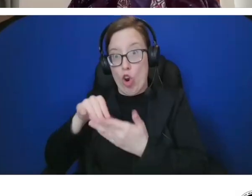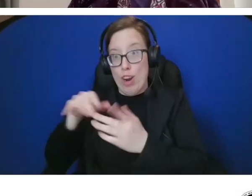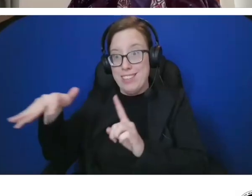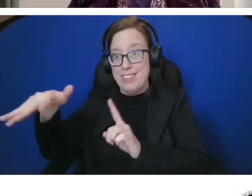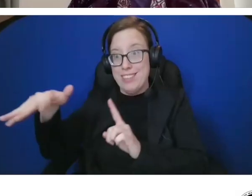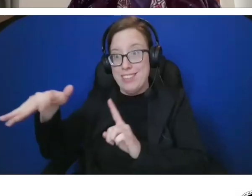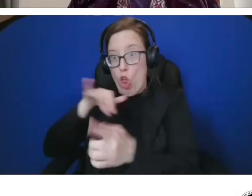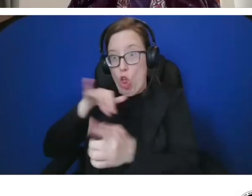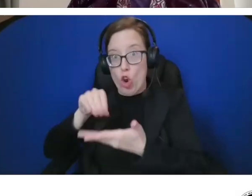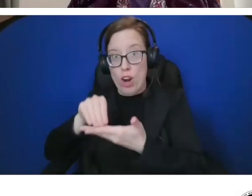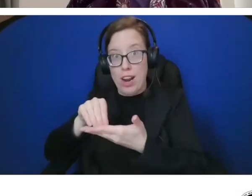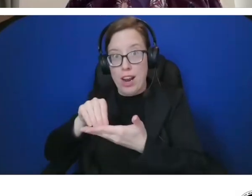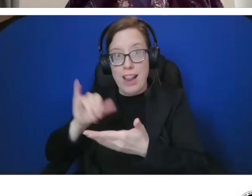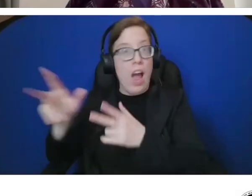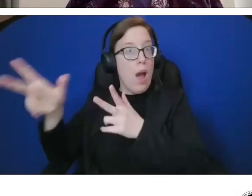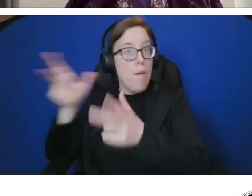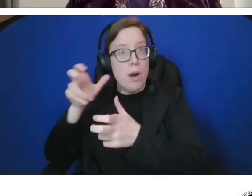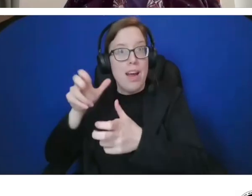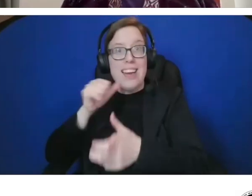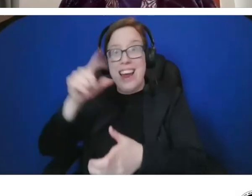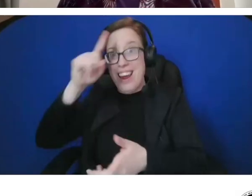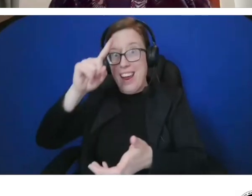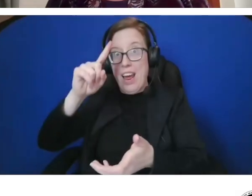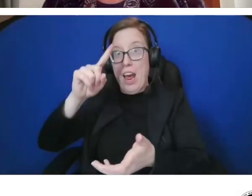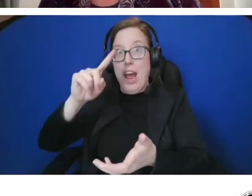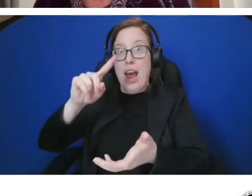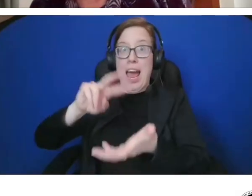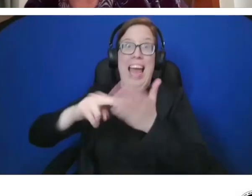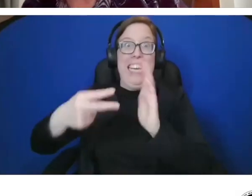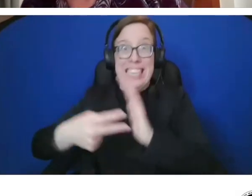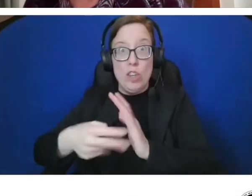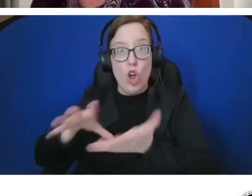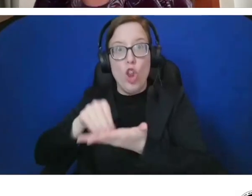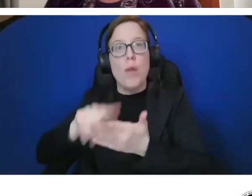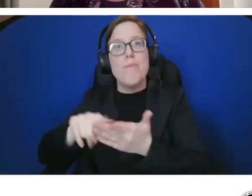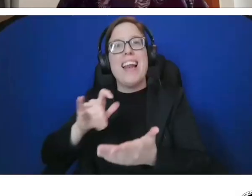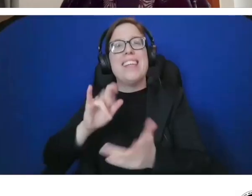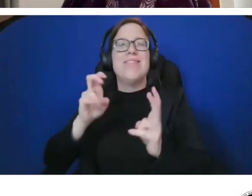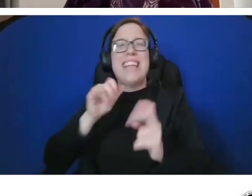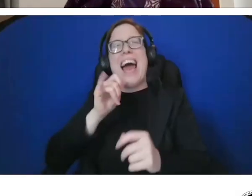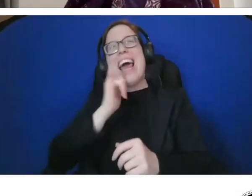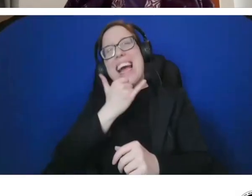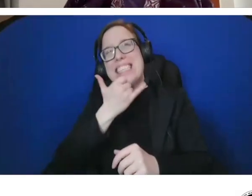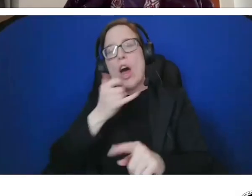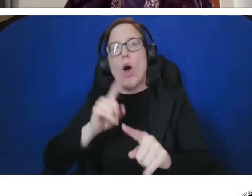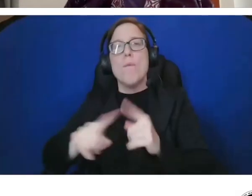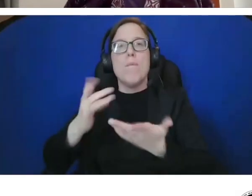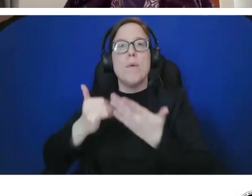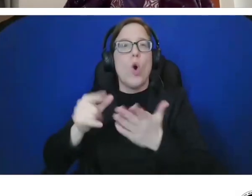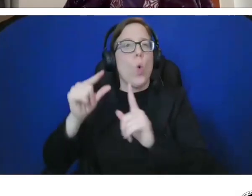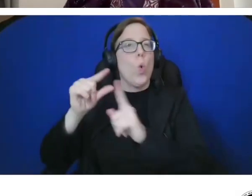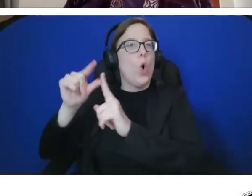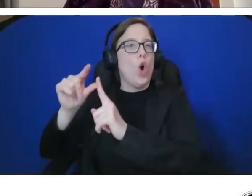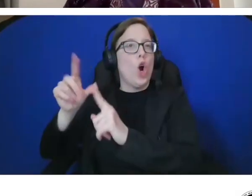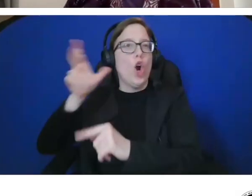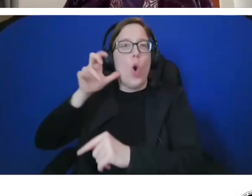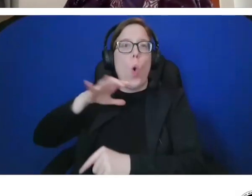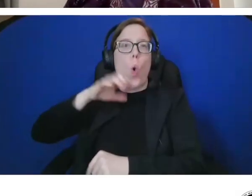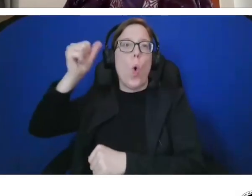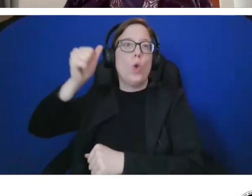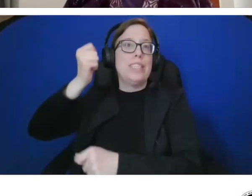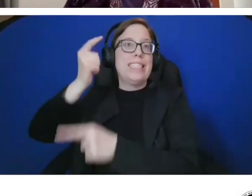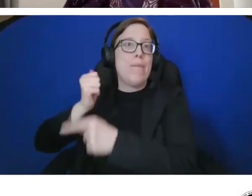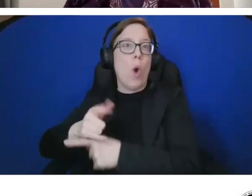didn't really set out to learn it. I don't want to call it accidental, but you kind of picked up things, like maybe some words you picked up from an